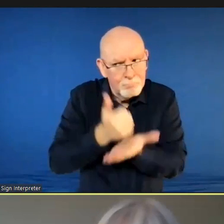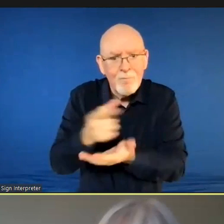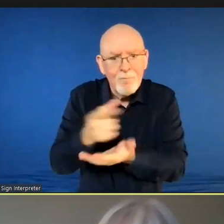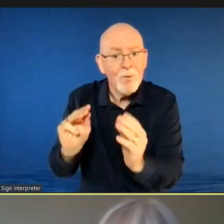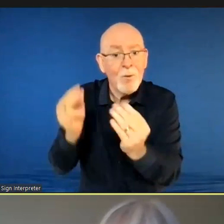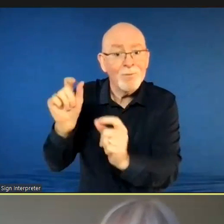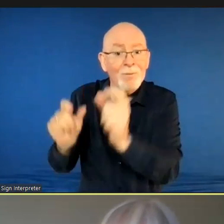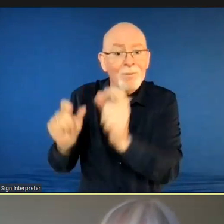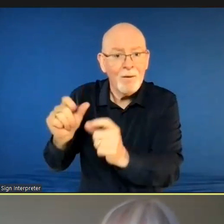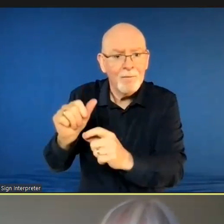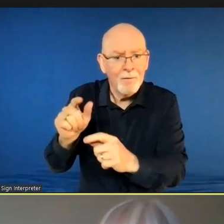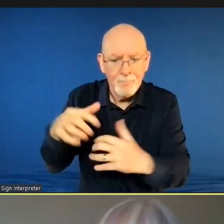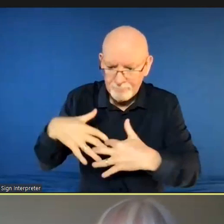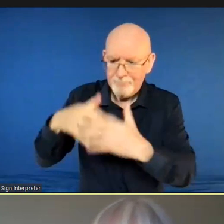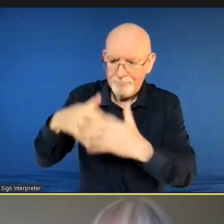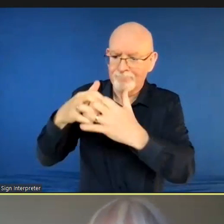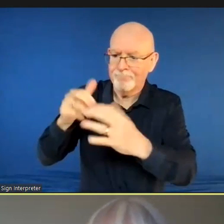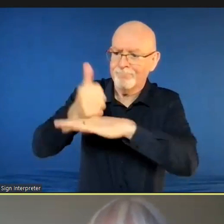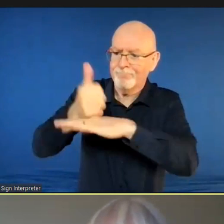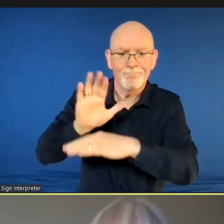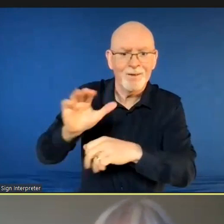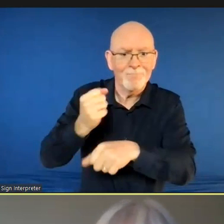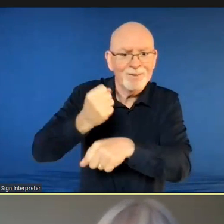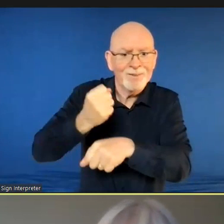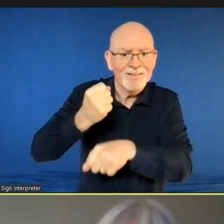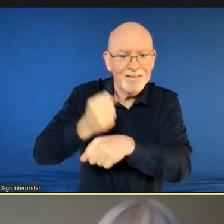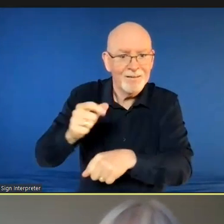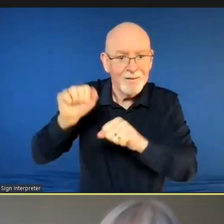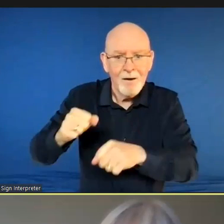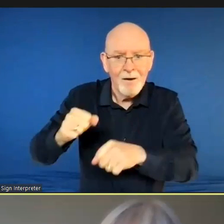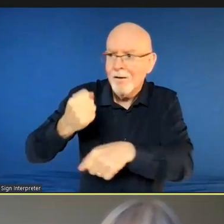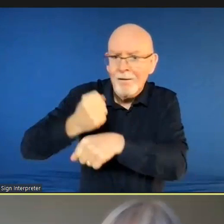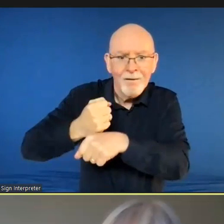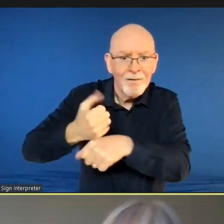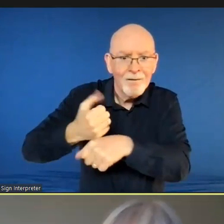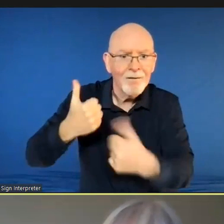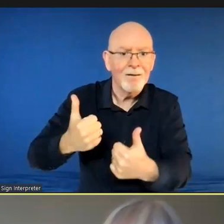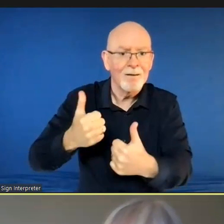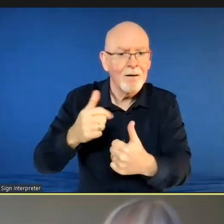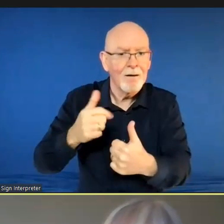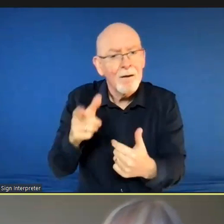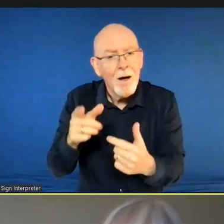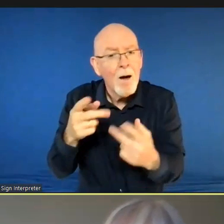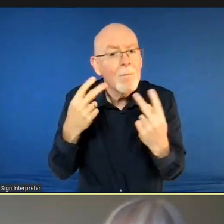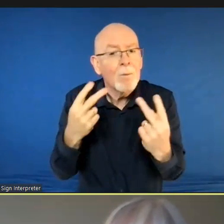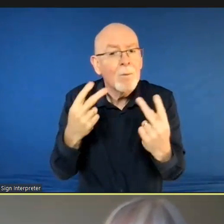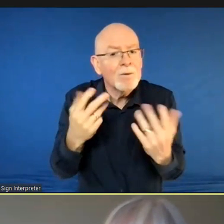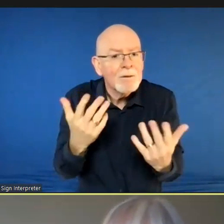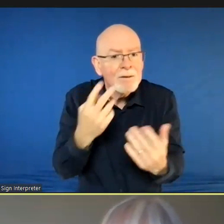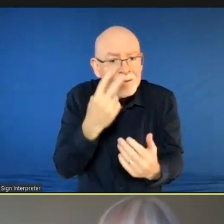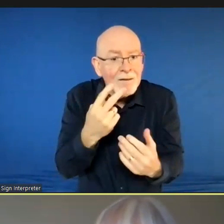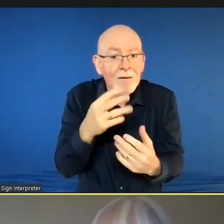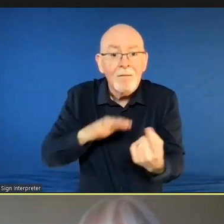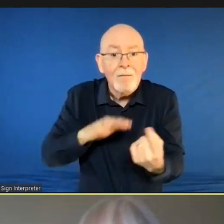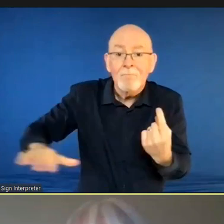we've worked first with the young people to understand their aspirations and the sort of support they need. And a